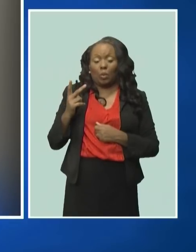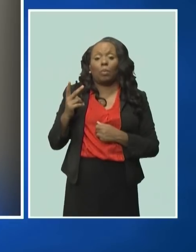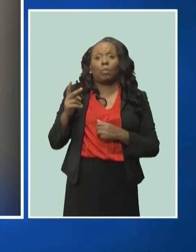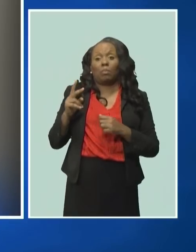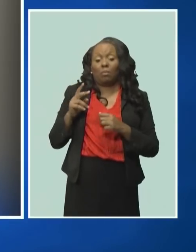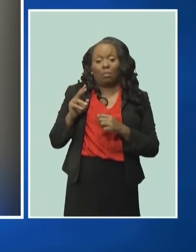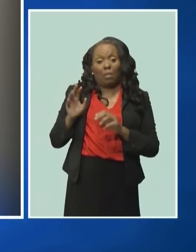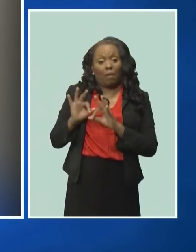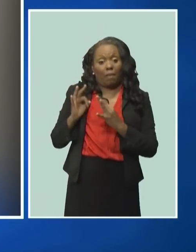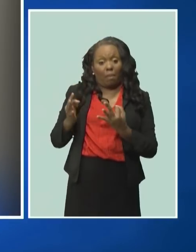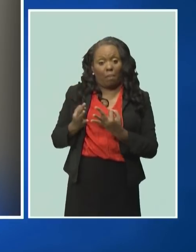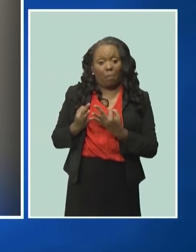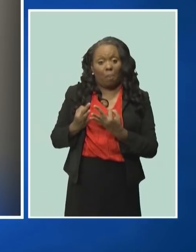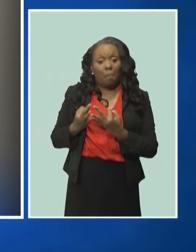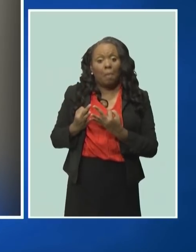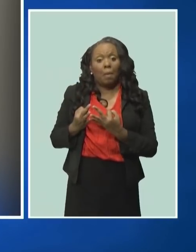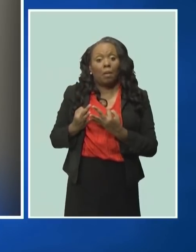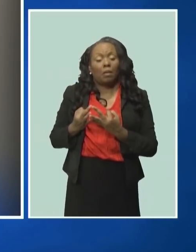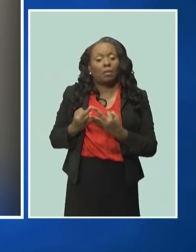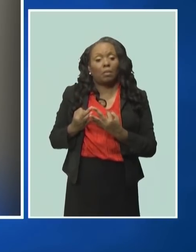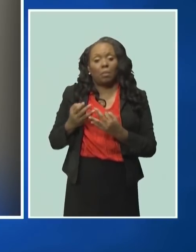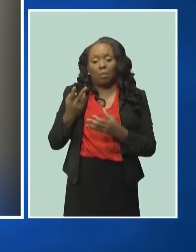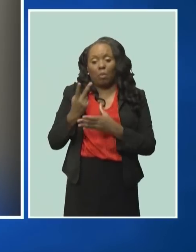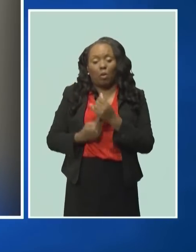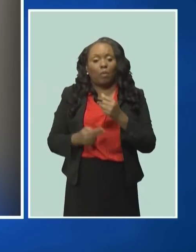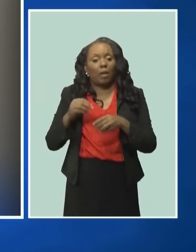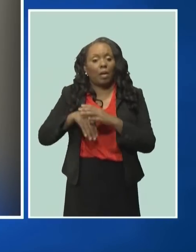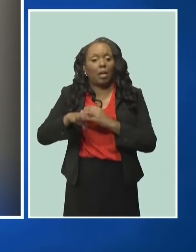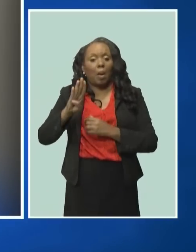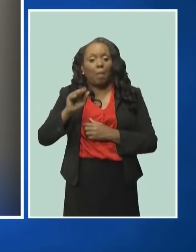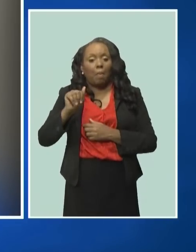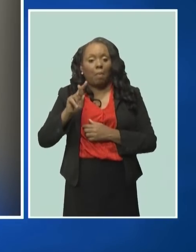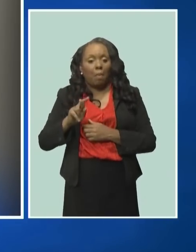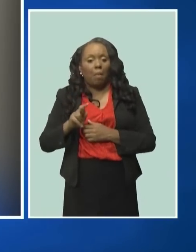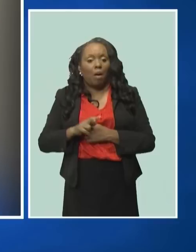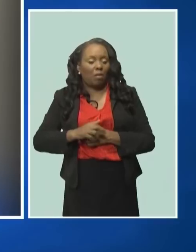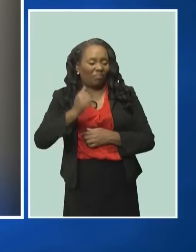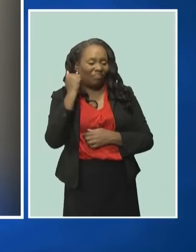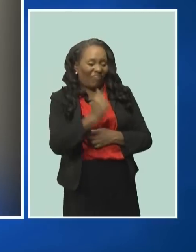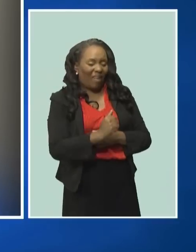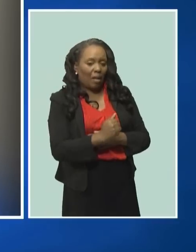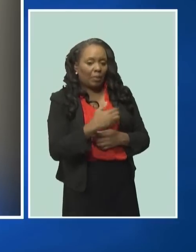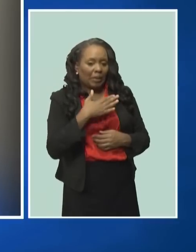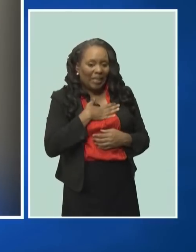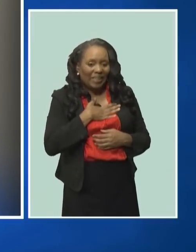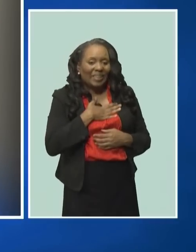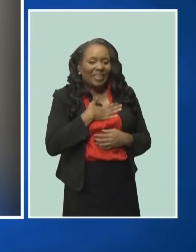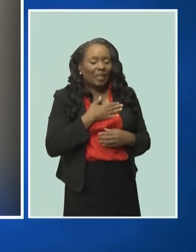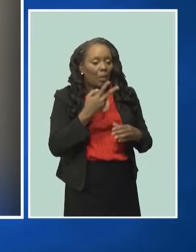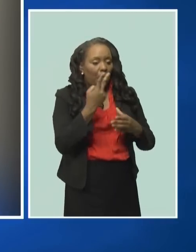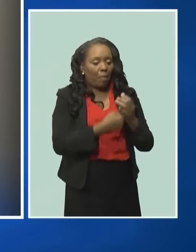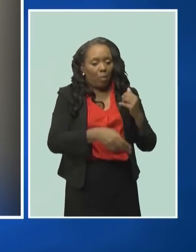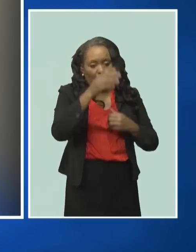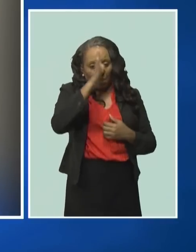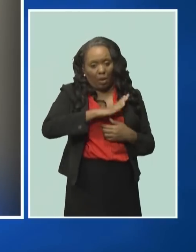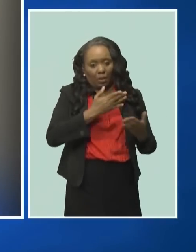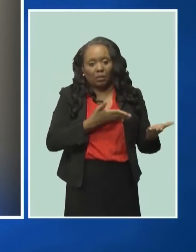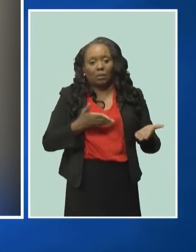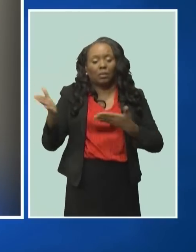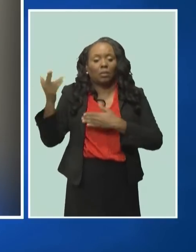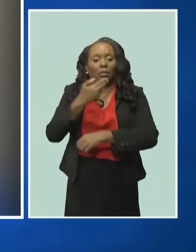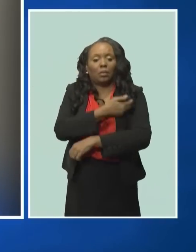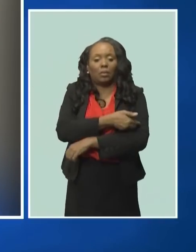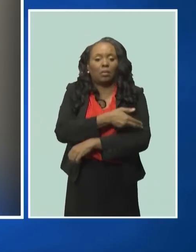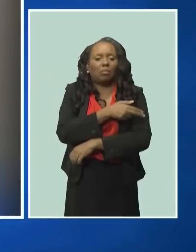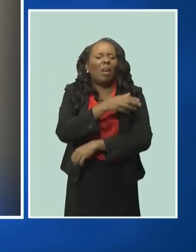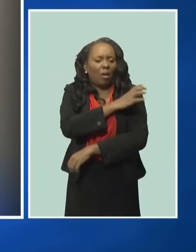Goose Bar at Melrose. One man received a wound to his chest during that incident. Both men were taken to hospital, the Eunice